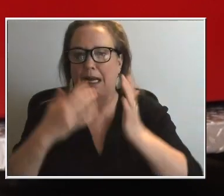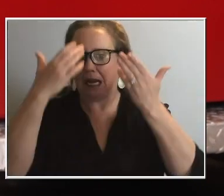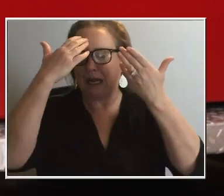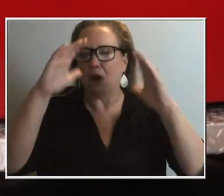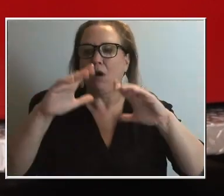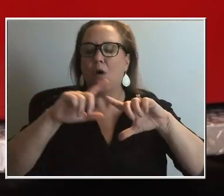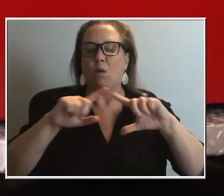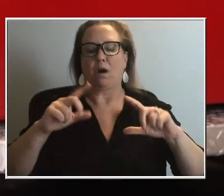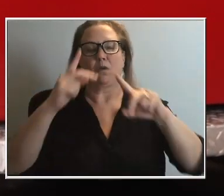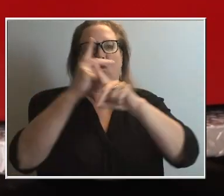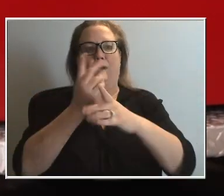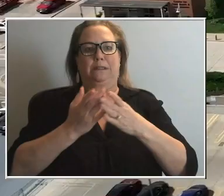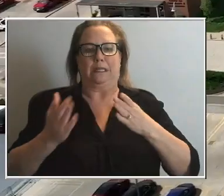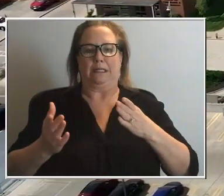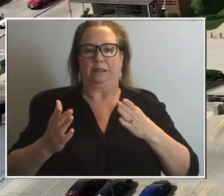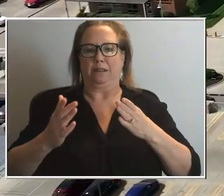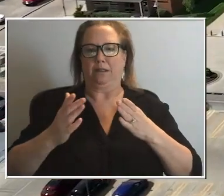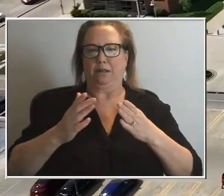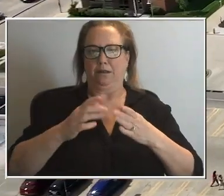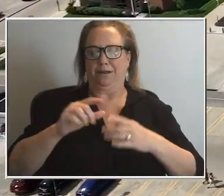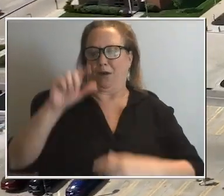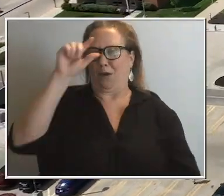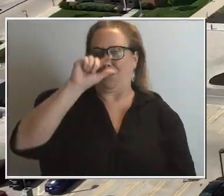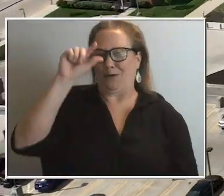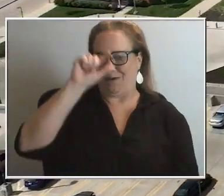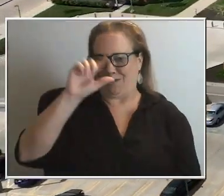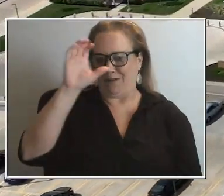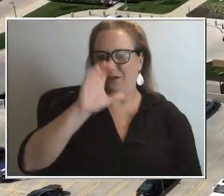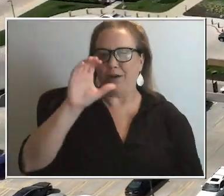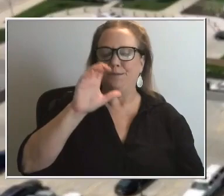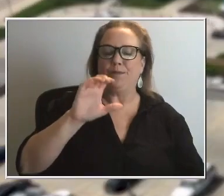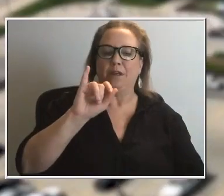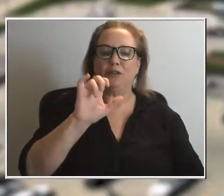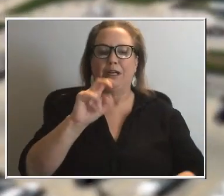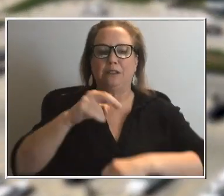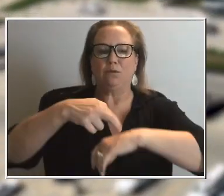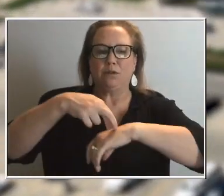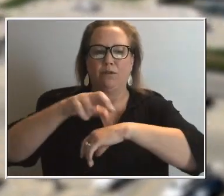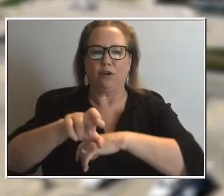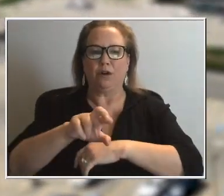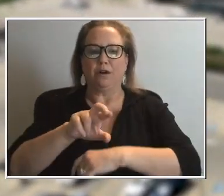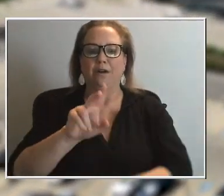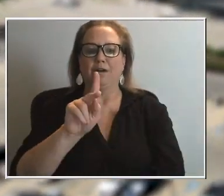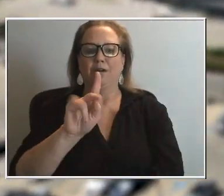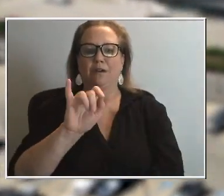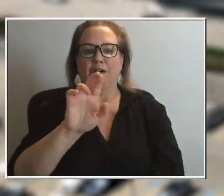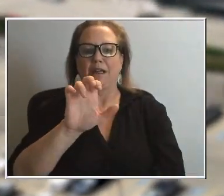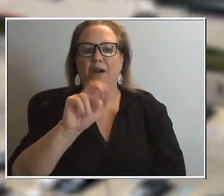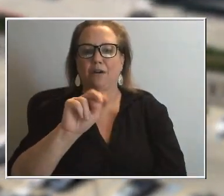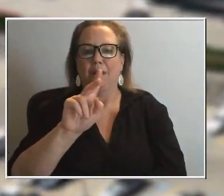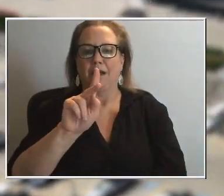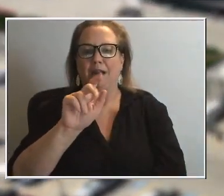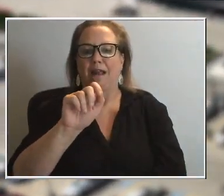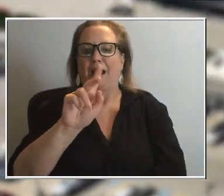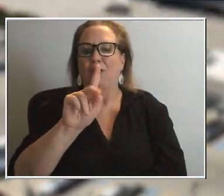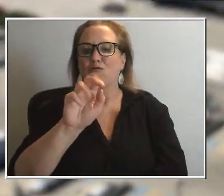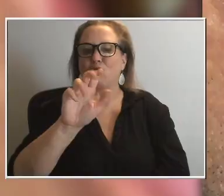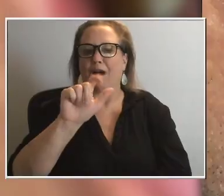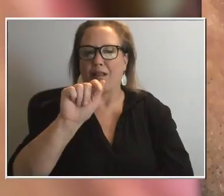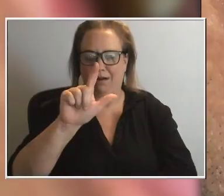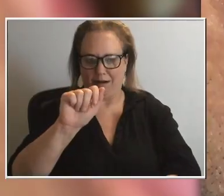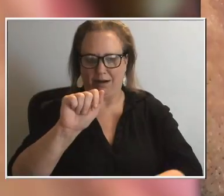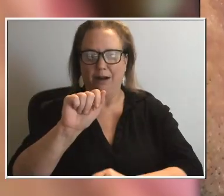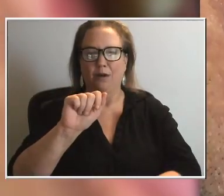things you can do is go straight to Google. Jason was referred to oncologist Dr. Kiran Kakarala with the University of Kansas Cancer